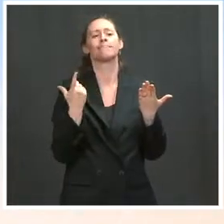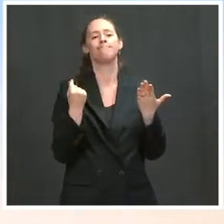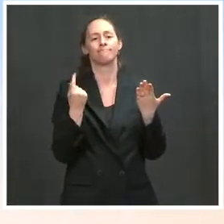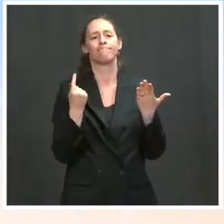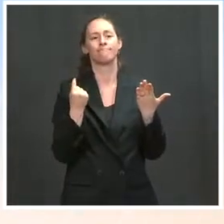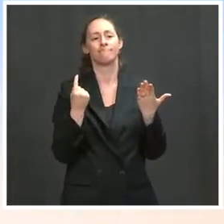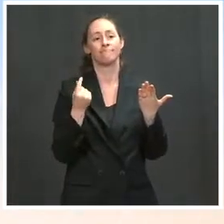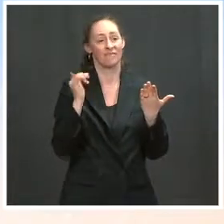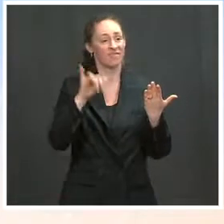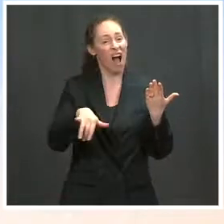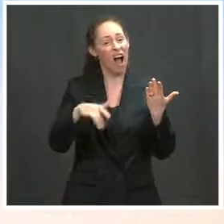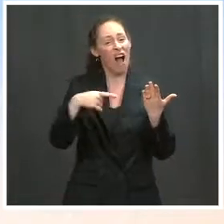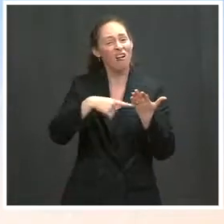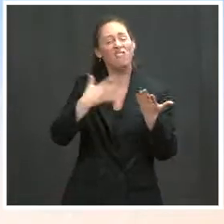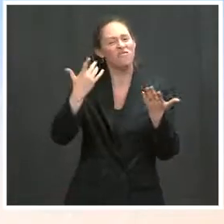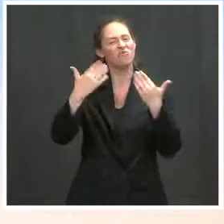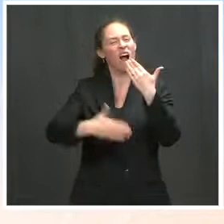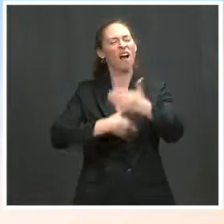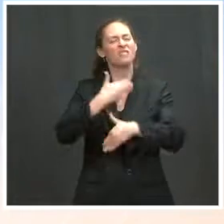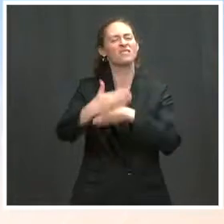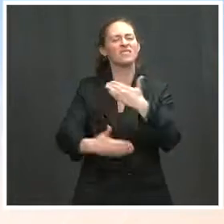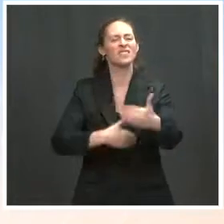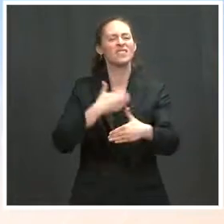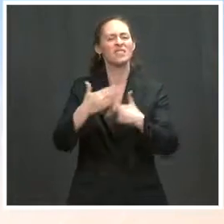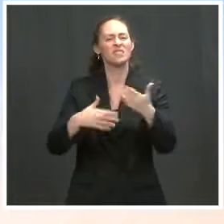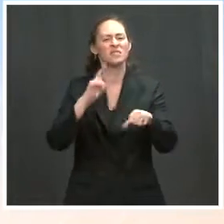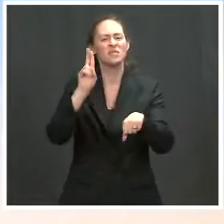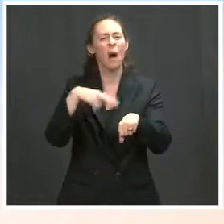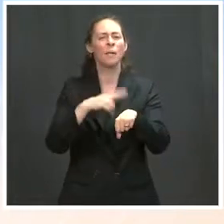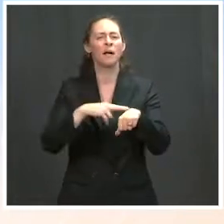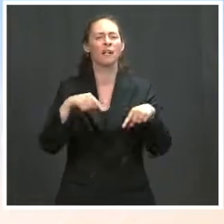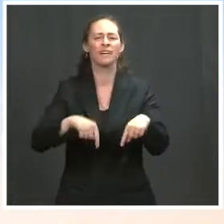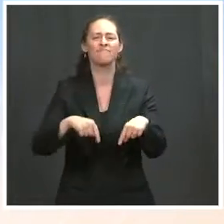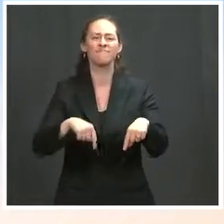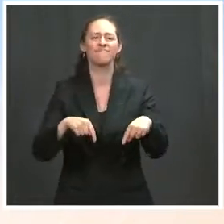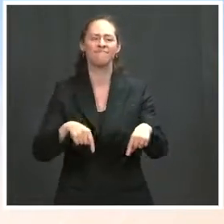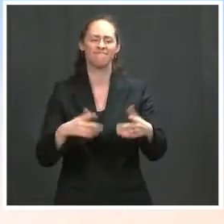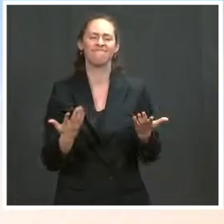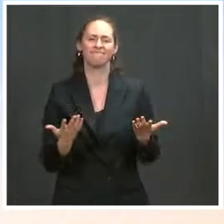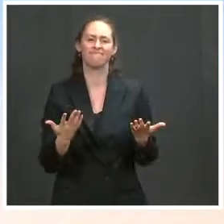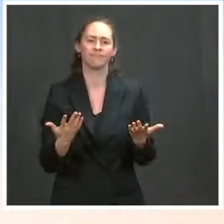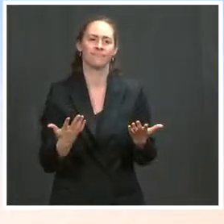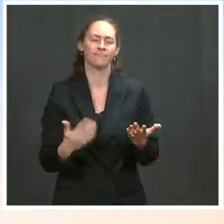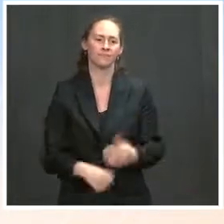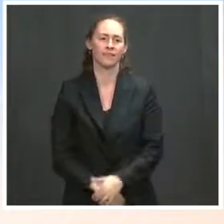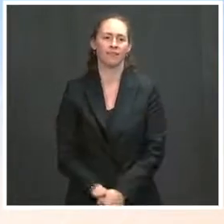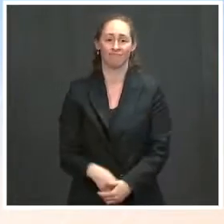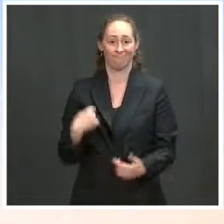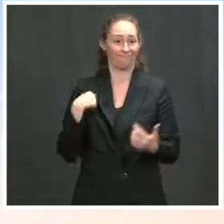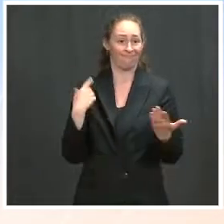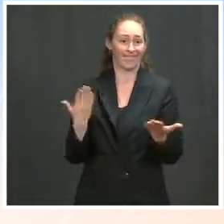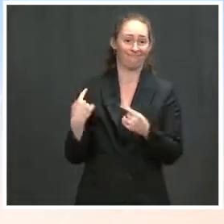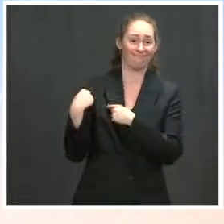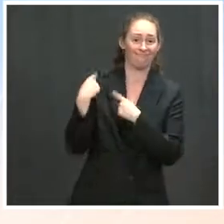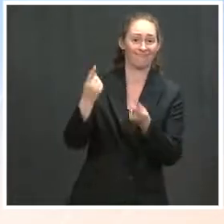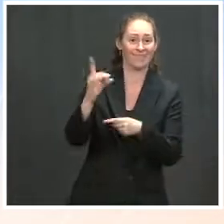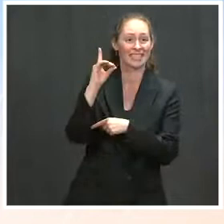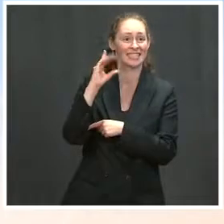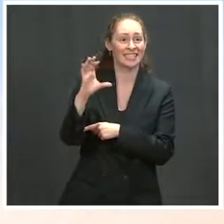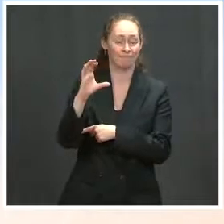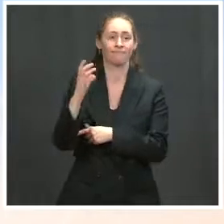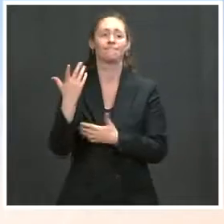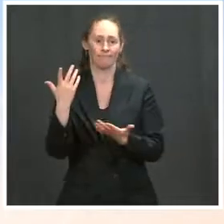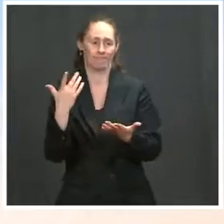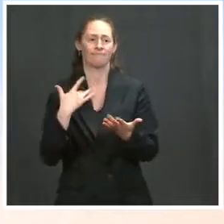We understand that this is a town that hasn't seen a whole lot of bipartisanship over the last last few years, last 4 years to be exact. But